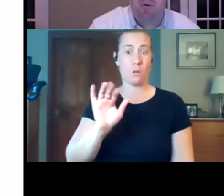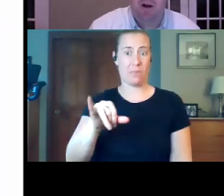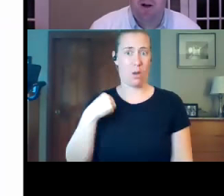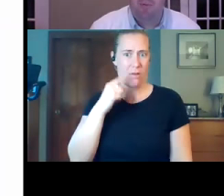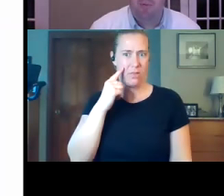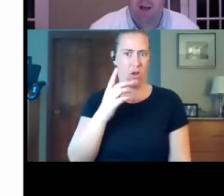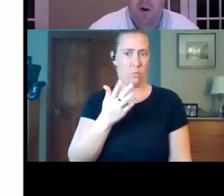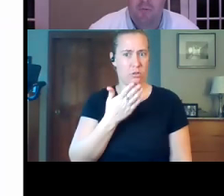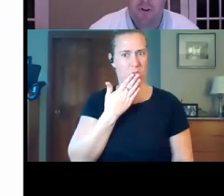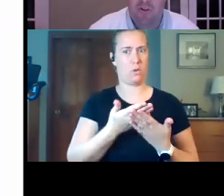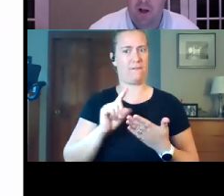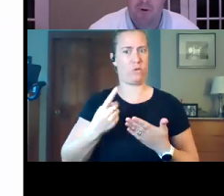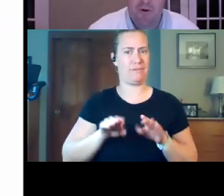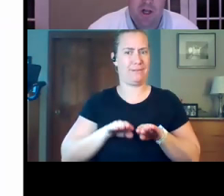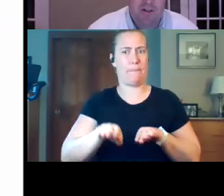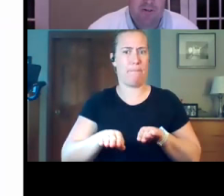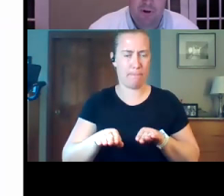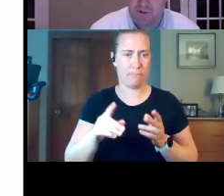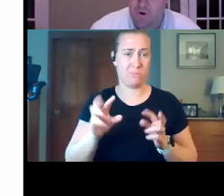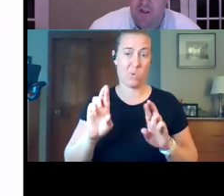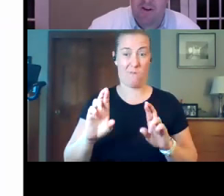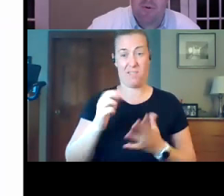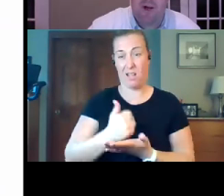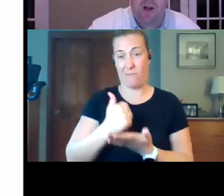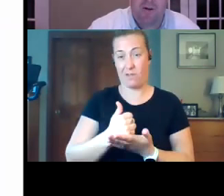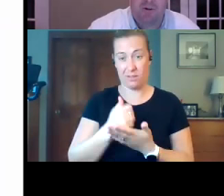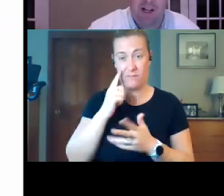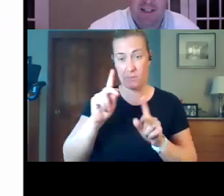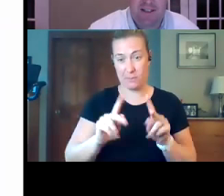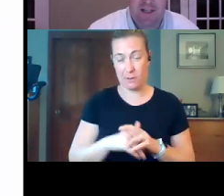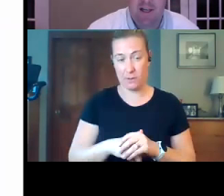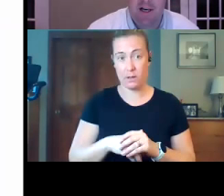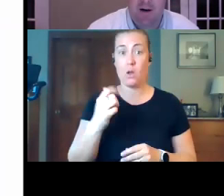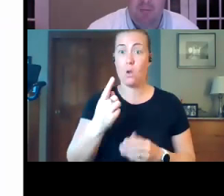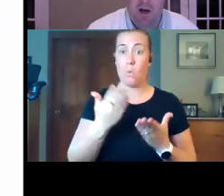step and hopefully is helpful to folks. And one of the things that we quickly realized